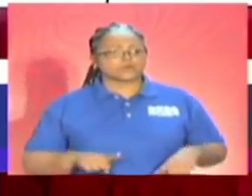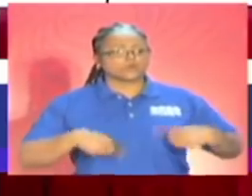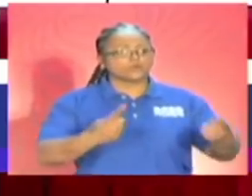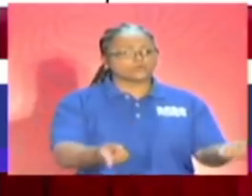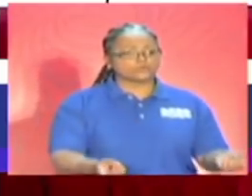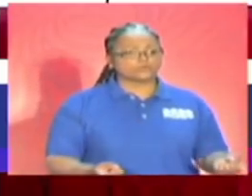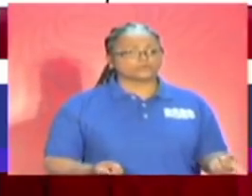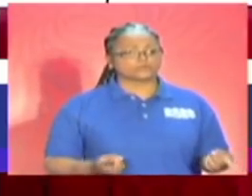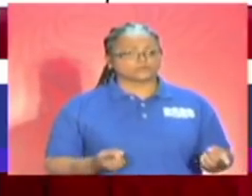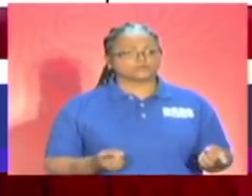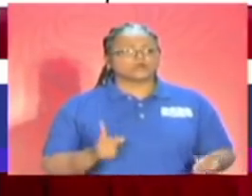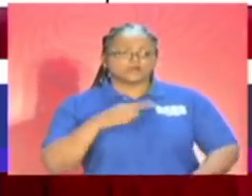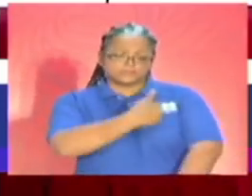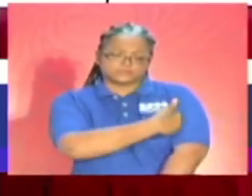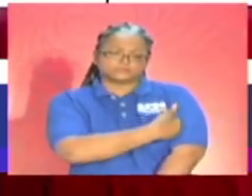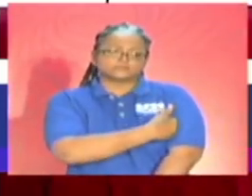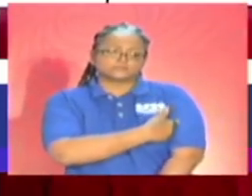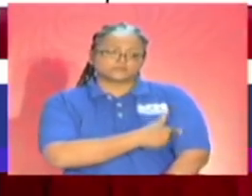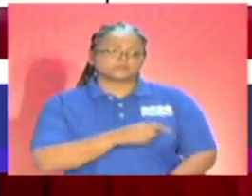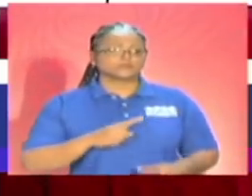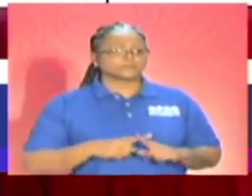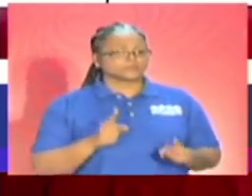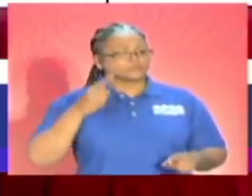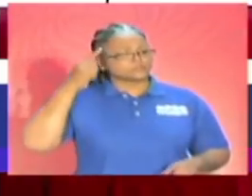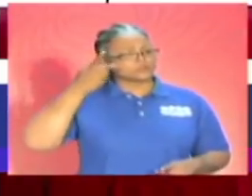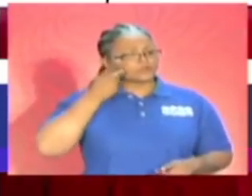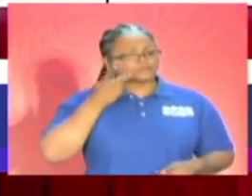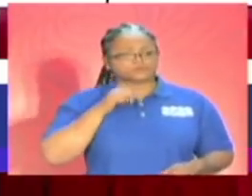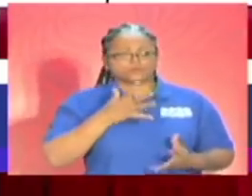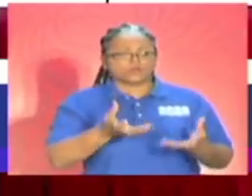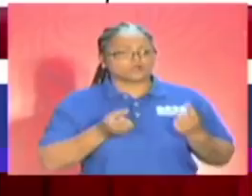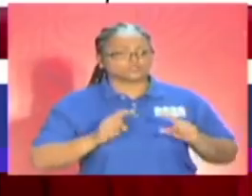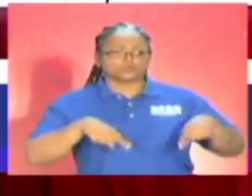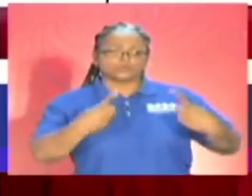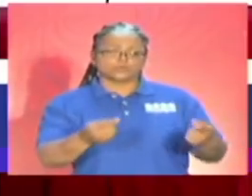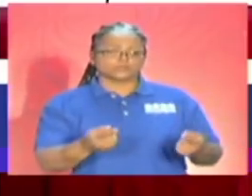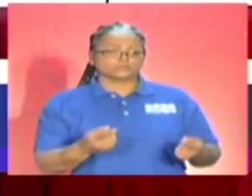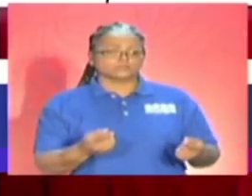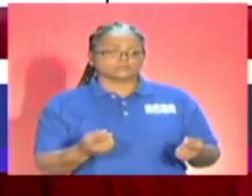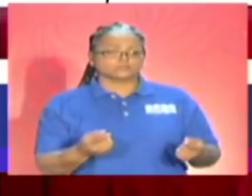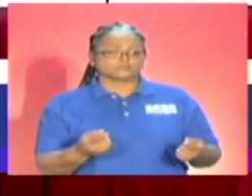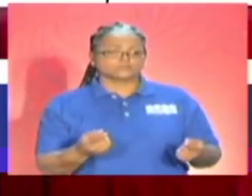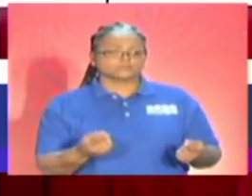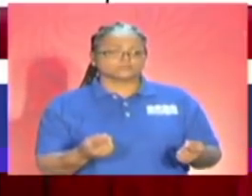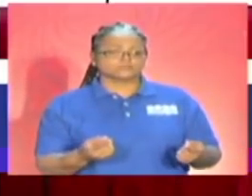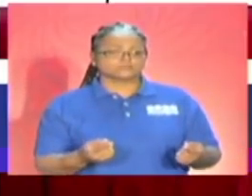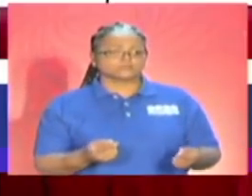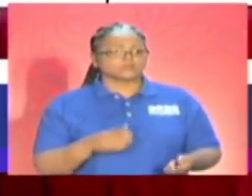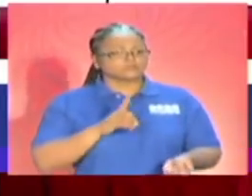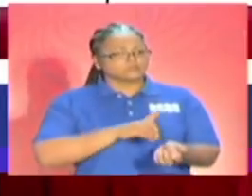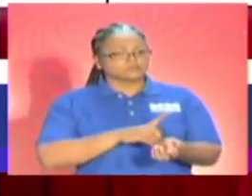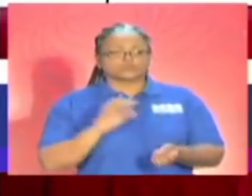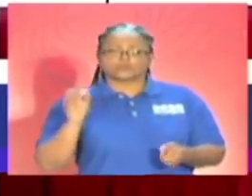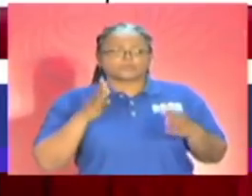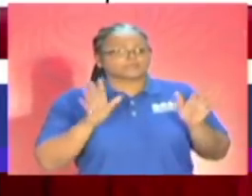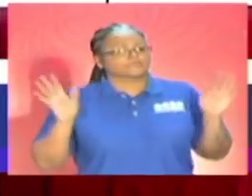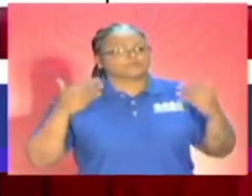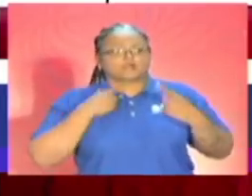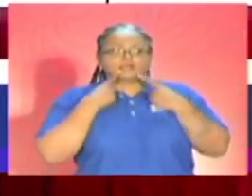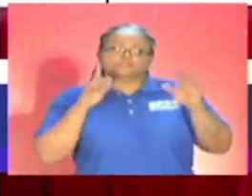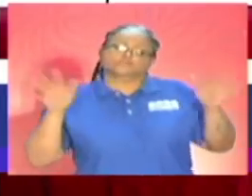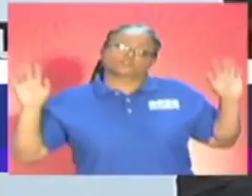I believe Dr. Othello just answered that question just before. All right. Okay. All right. Ladies and gentlemen, we have come to the end of today's